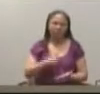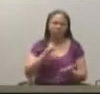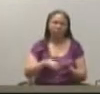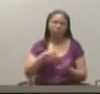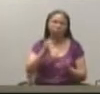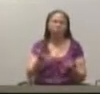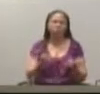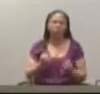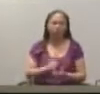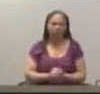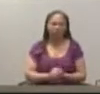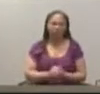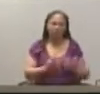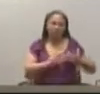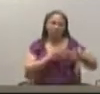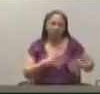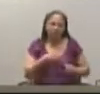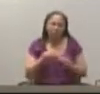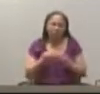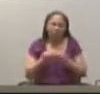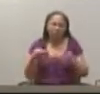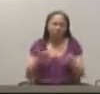Is it a more loving heart?